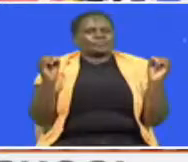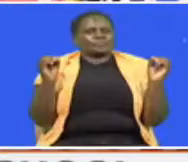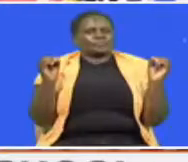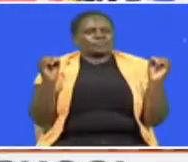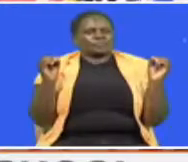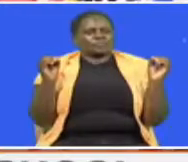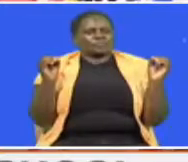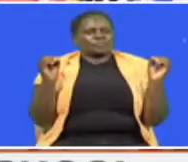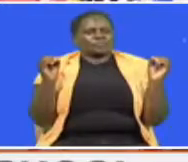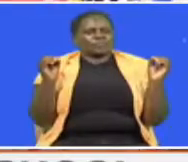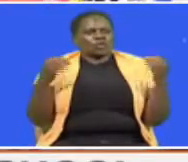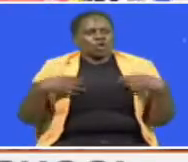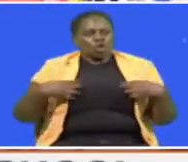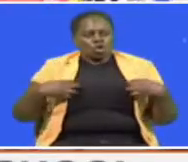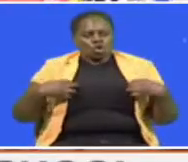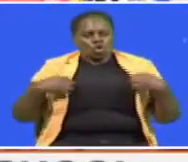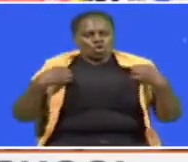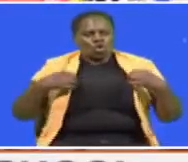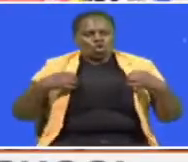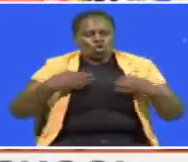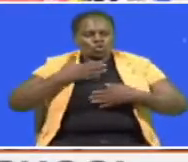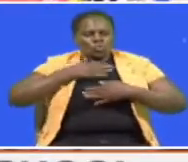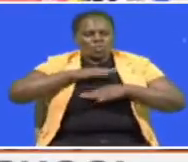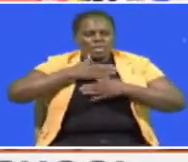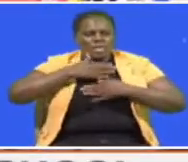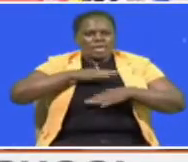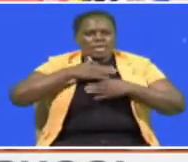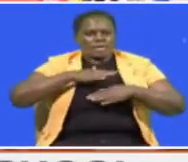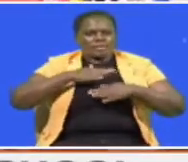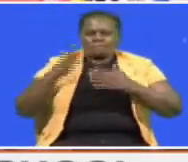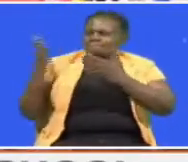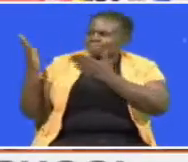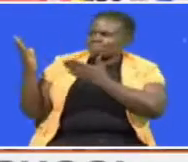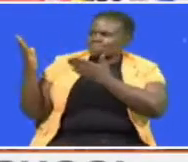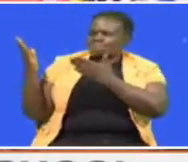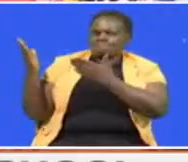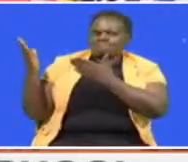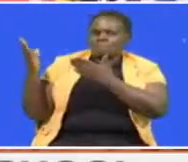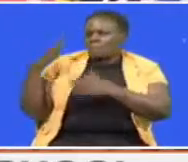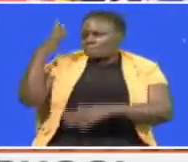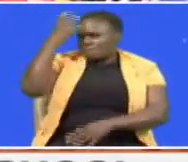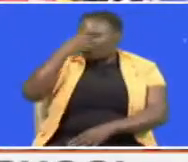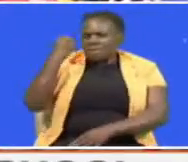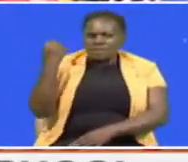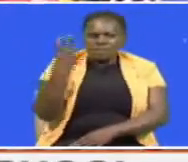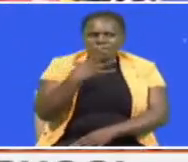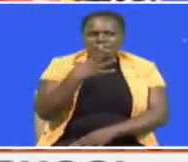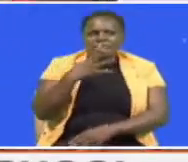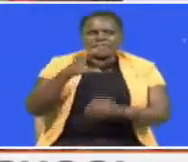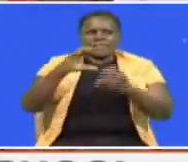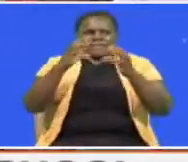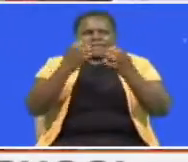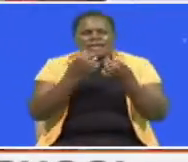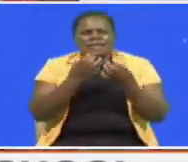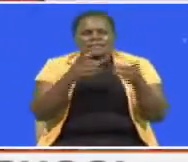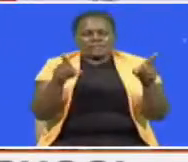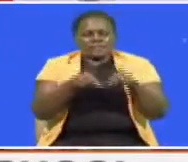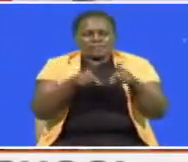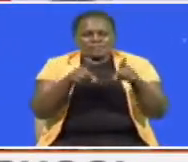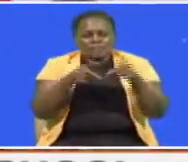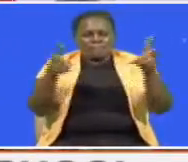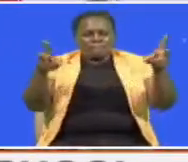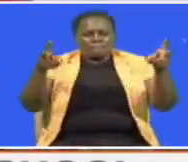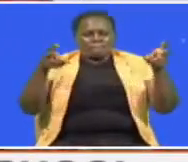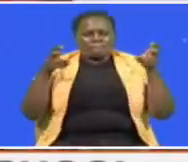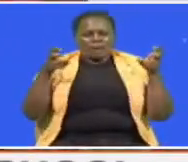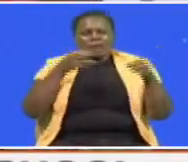home attires and colorful beads, anklets, and necklaces add the beauty to the sessions and an eye-catching